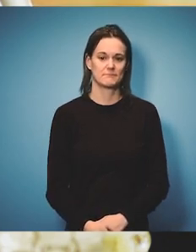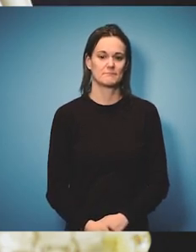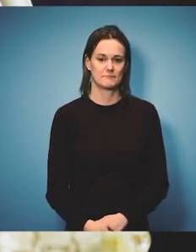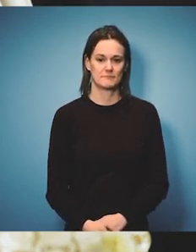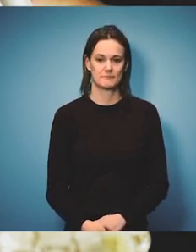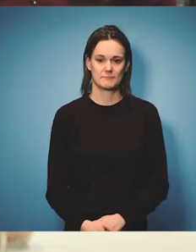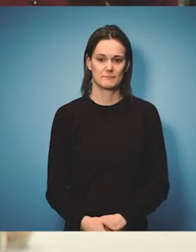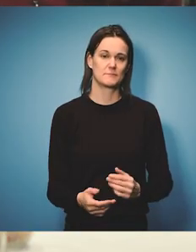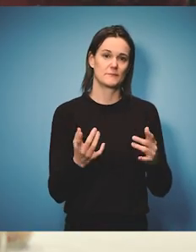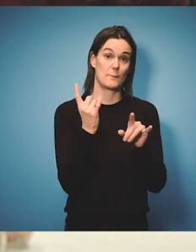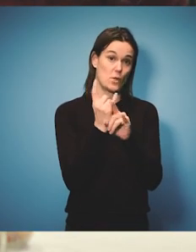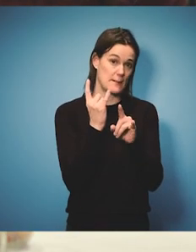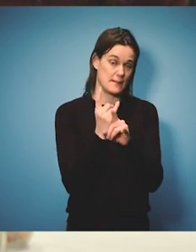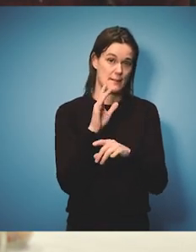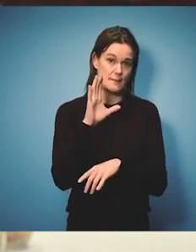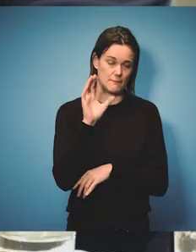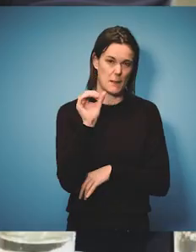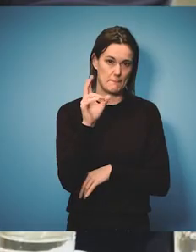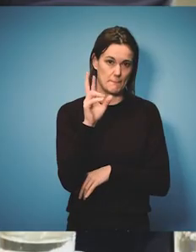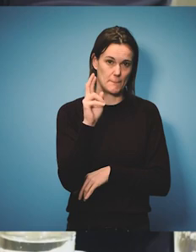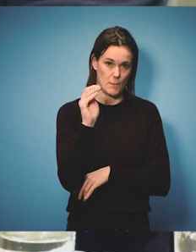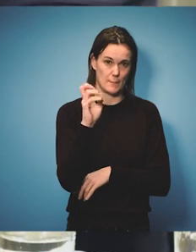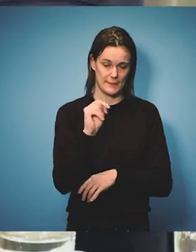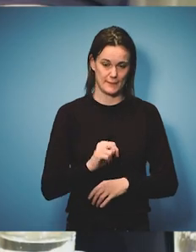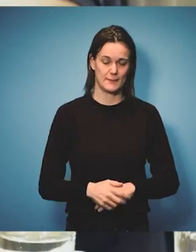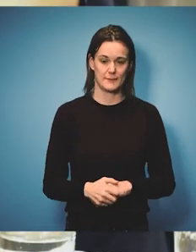Okay, and then I'm gonna borrow some bourbon.